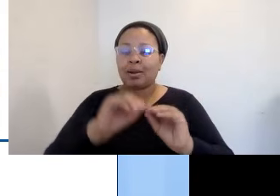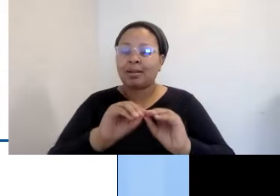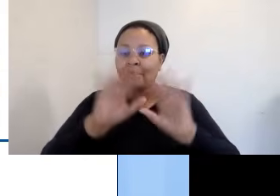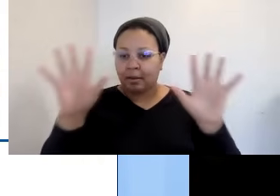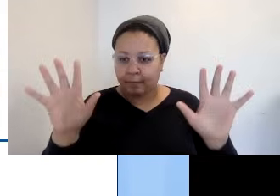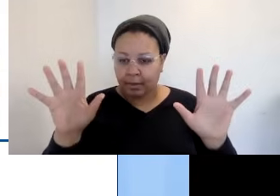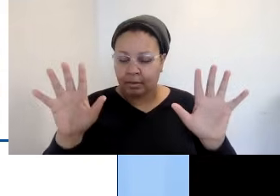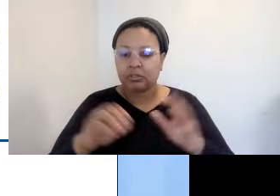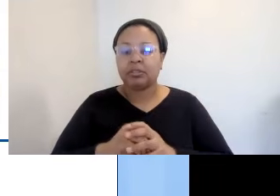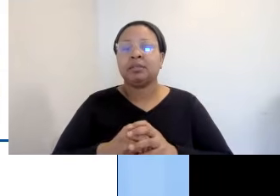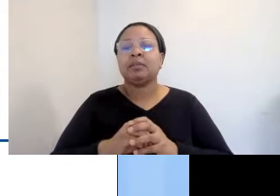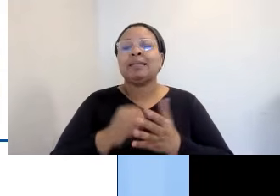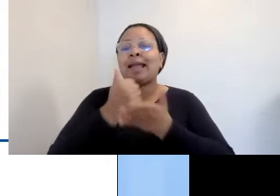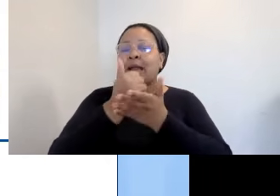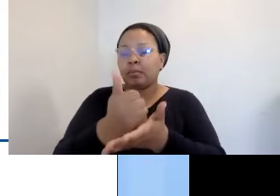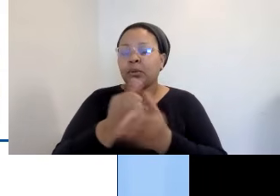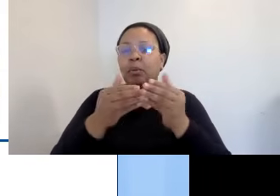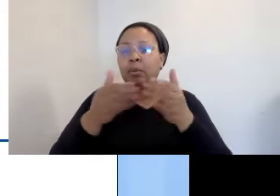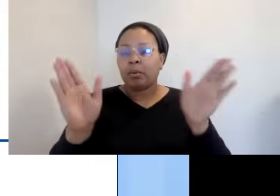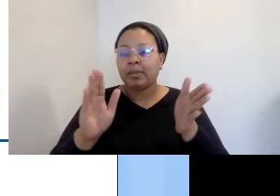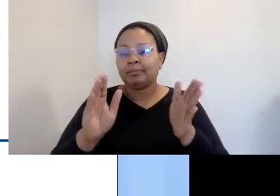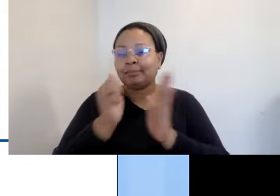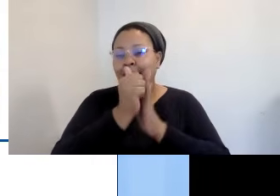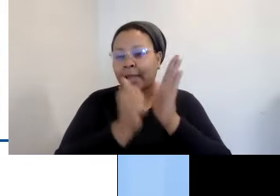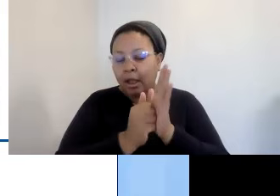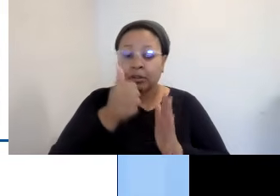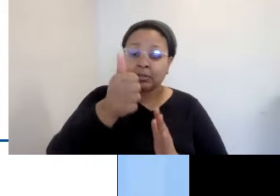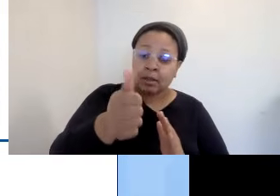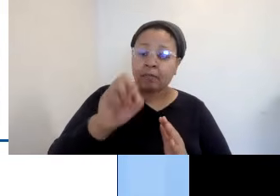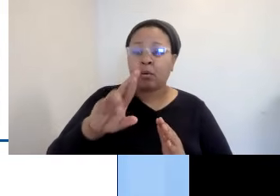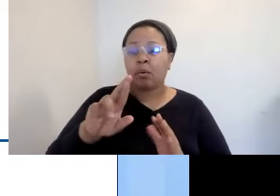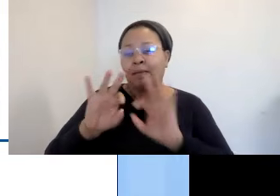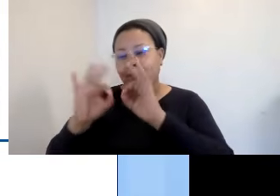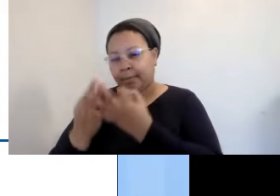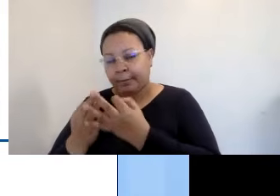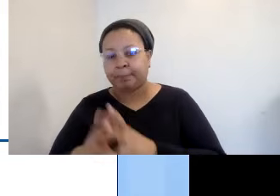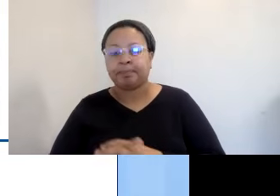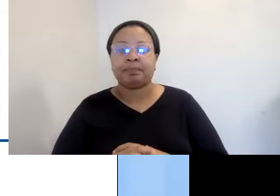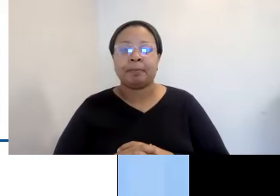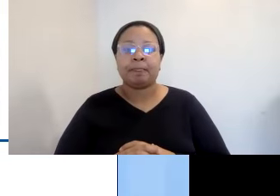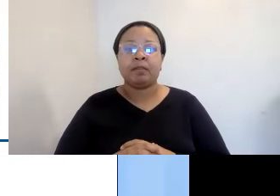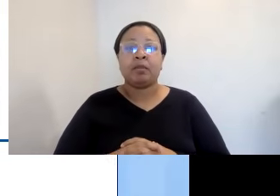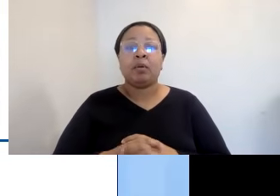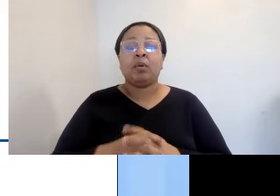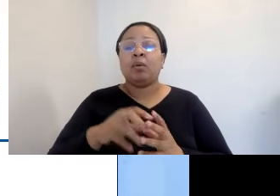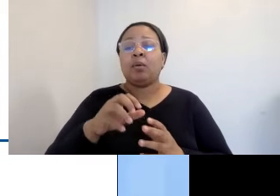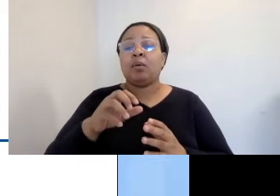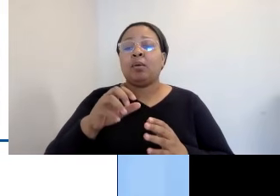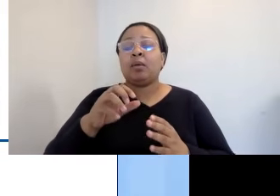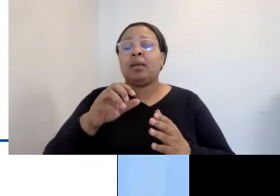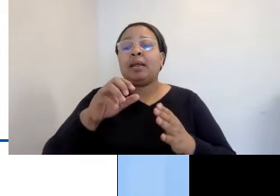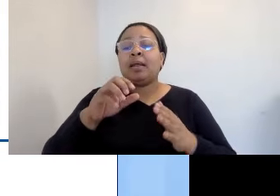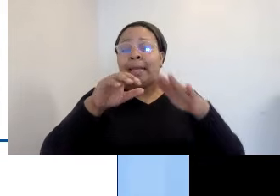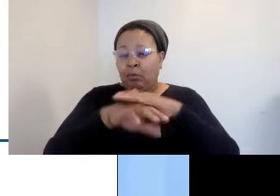need to help you open an account for yourself or your loved one. So enrollment, all enrollment